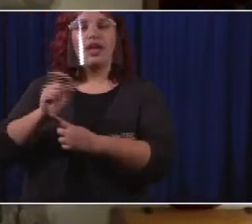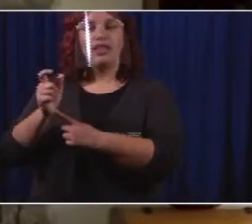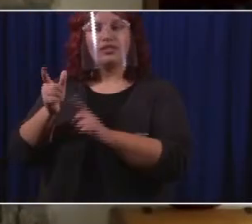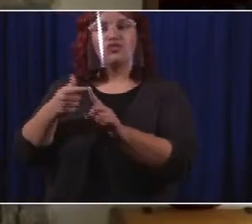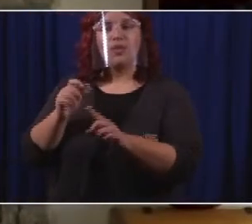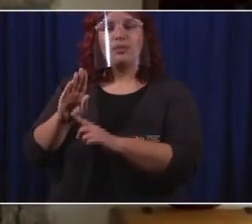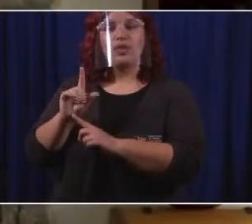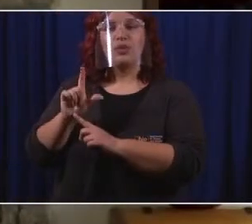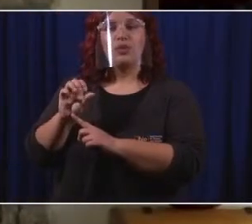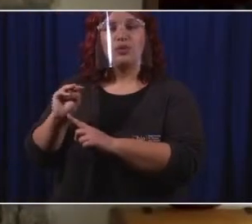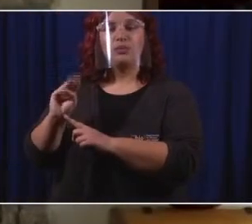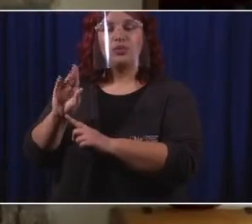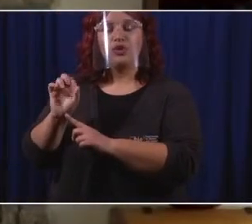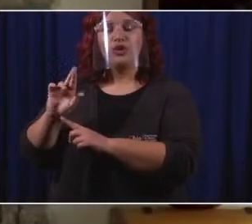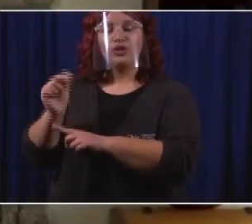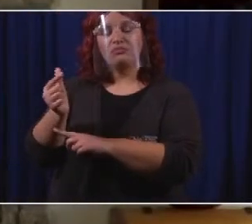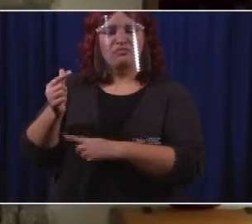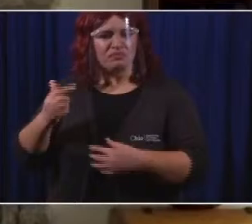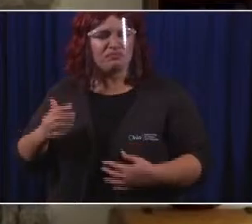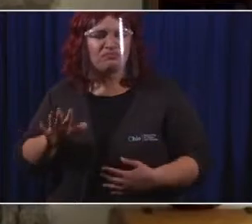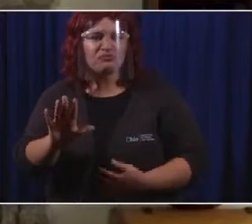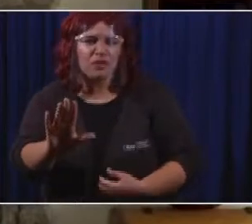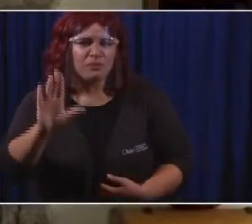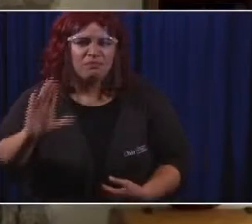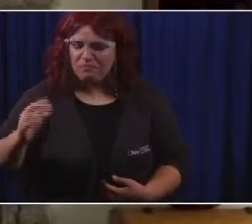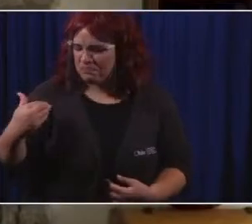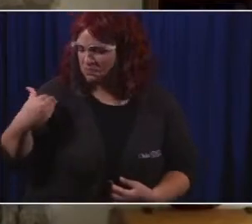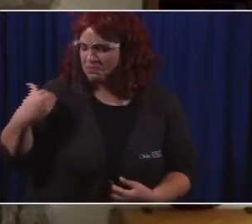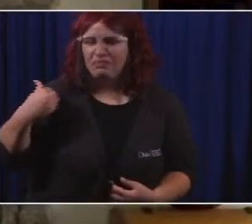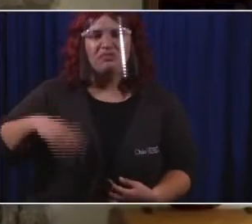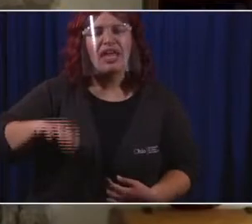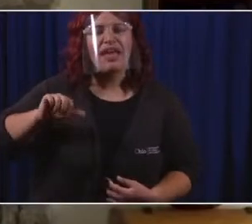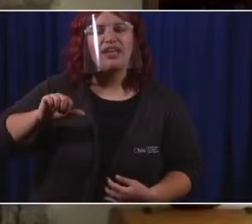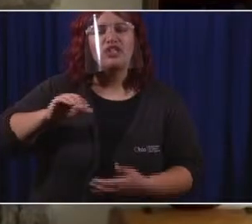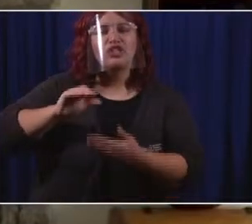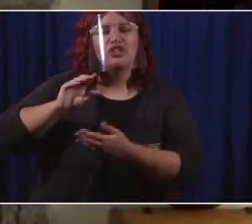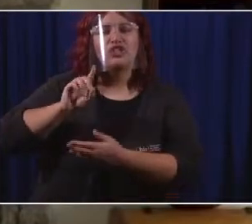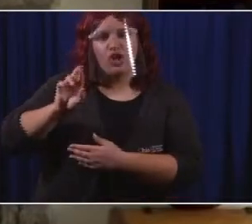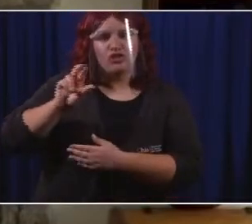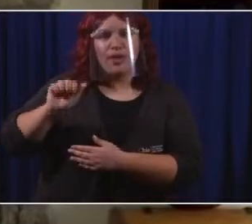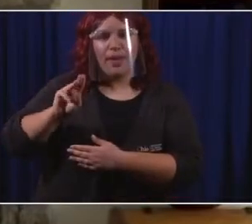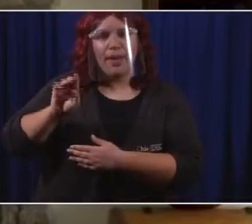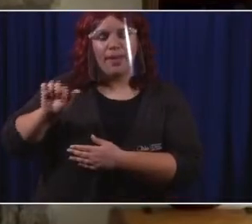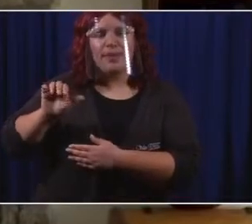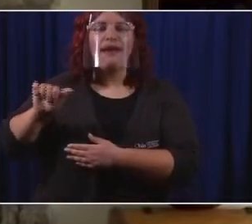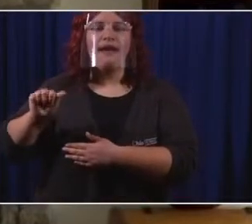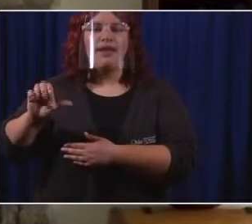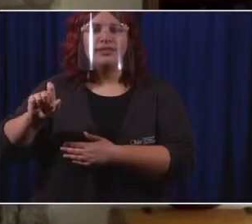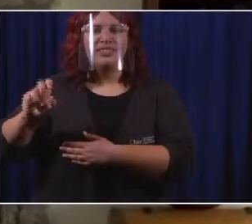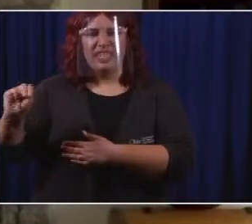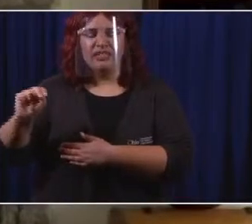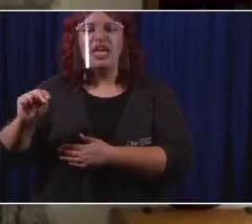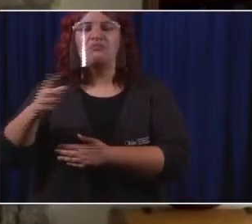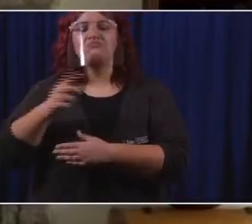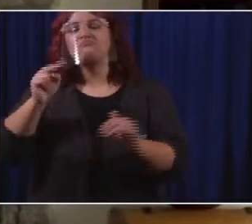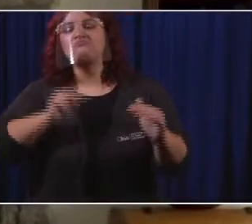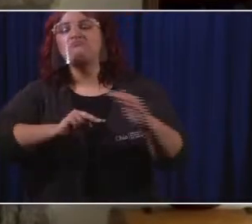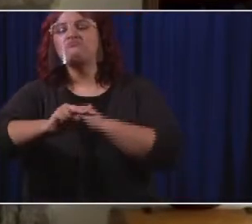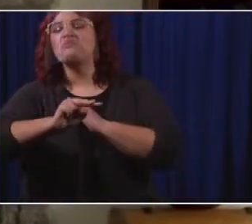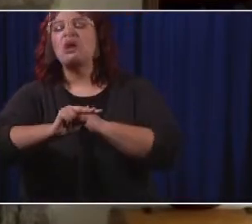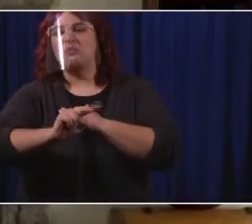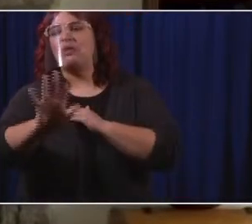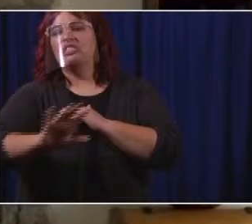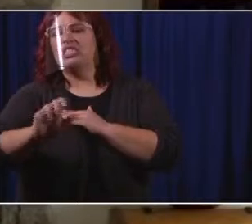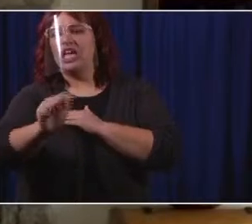said that projections showed there would be about 10,000 new cases per day. Then later, after steps were taken, we